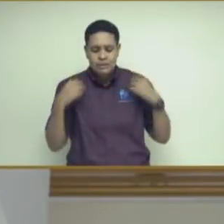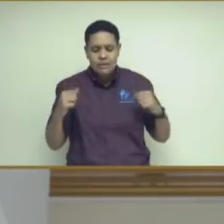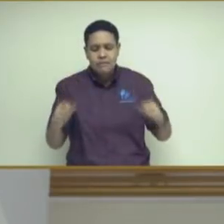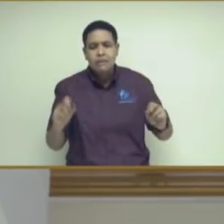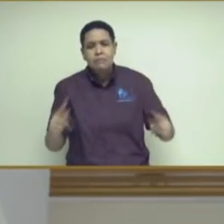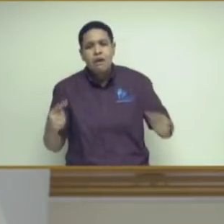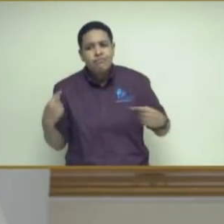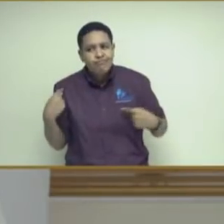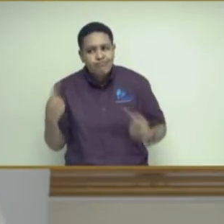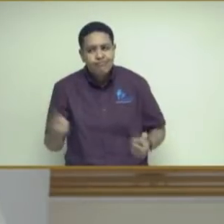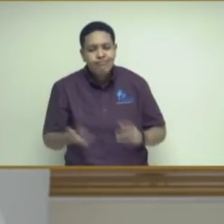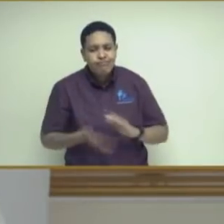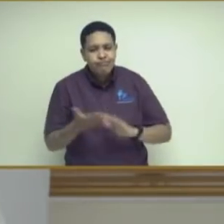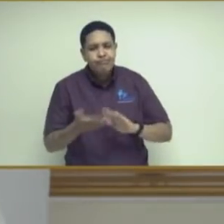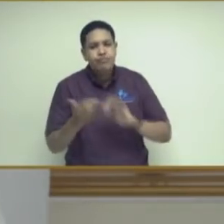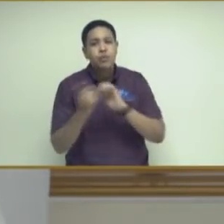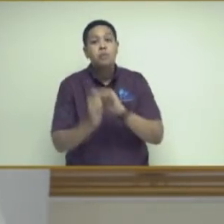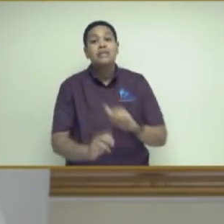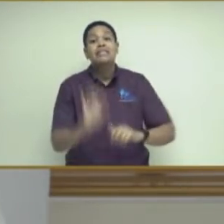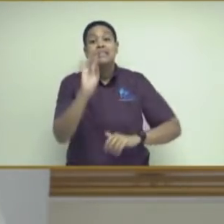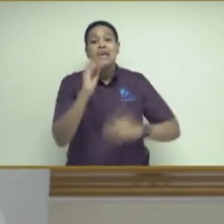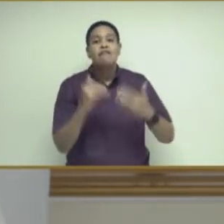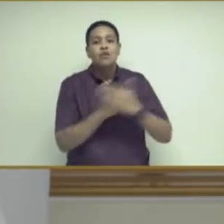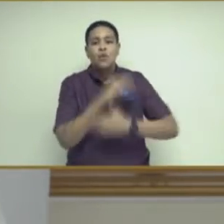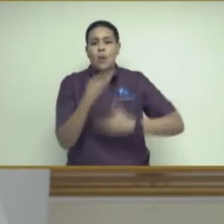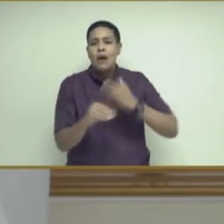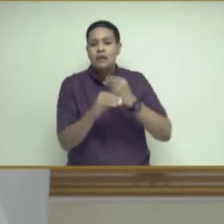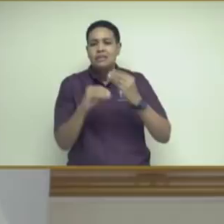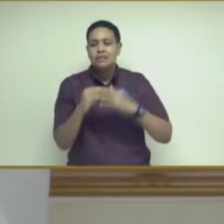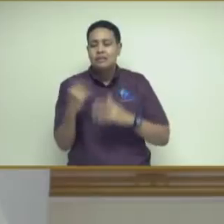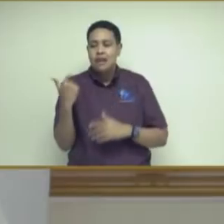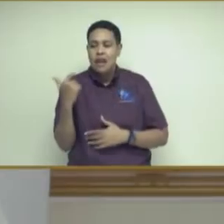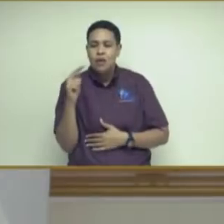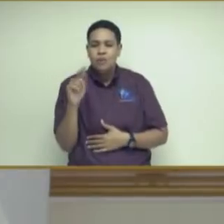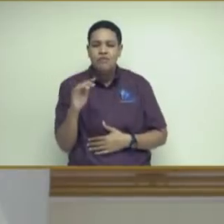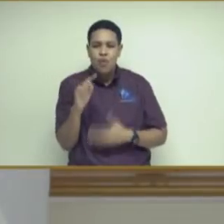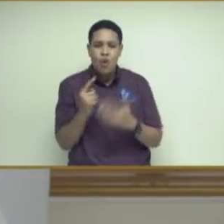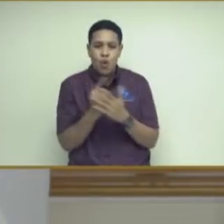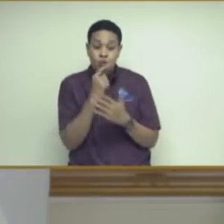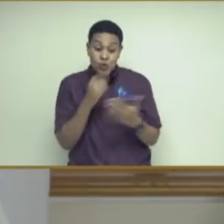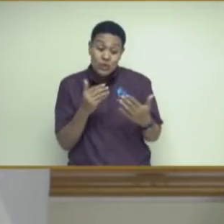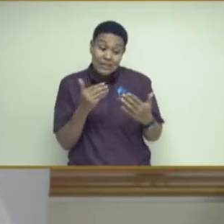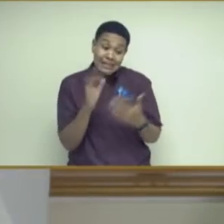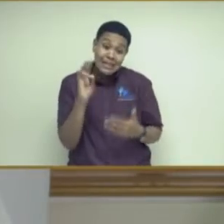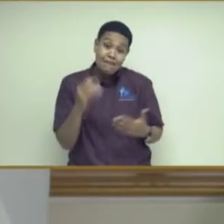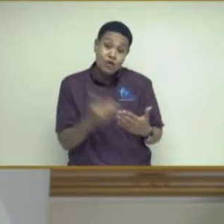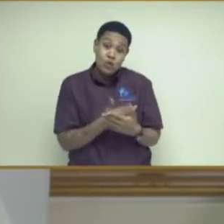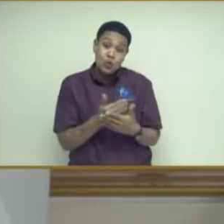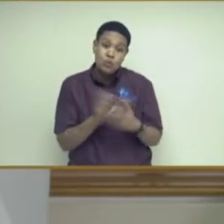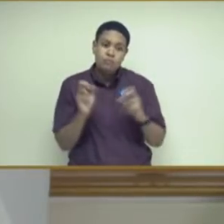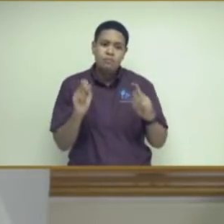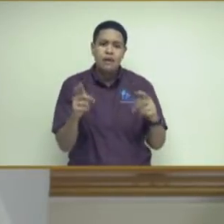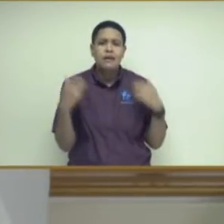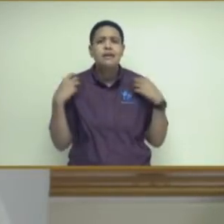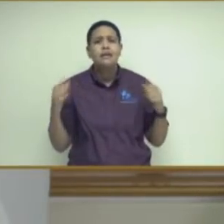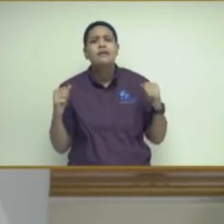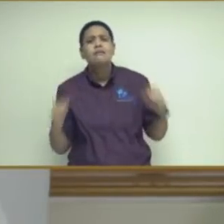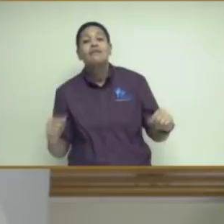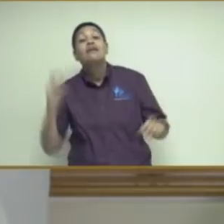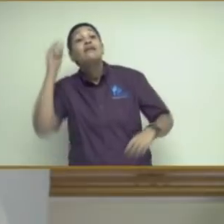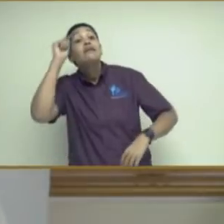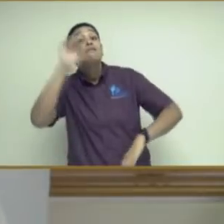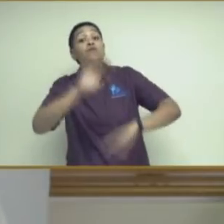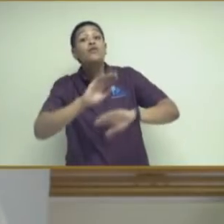to date, with 7 new additions in the last 24 hours. So 7 new recoveries and no